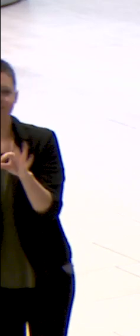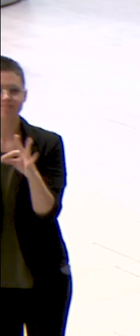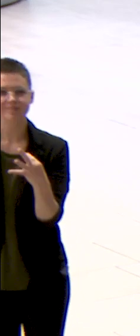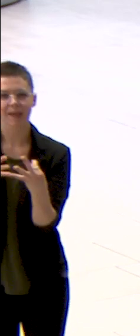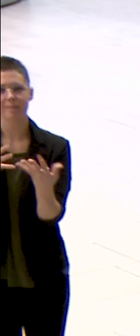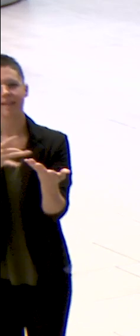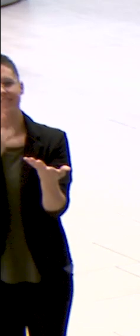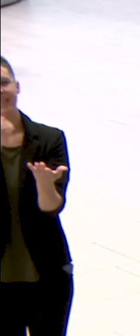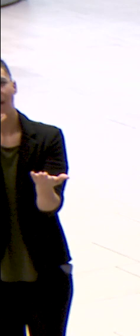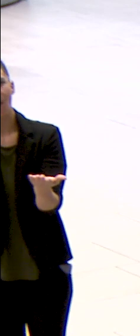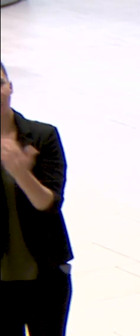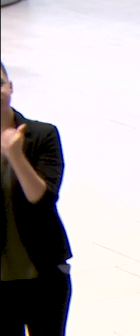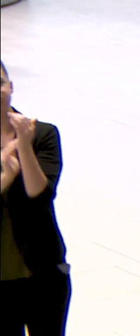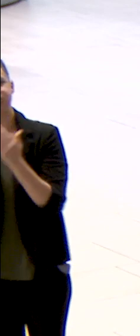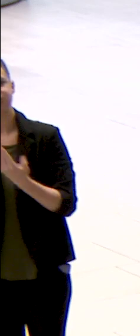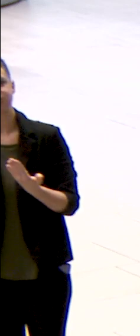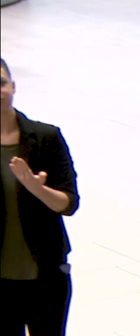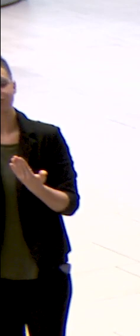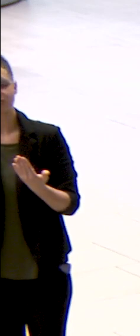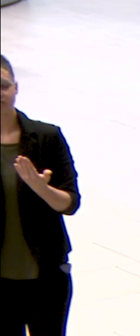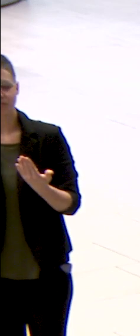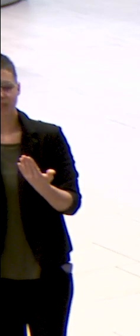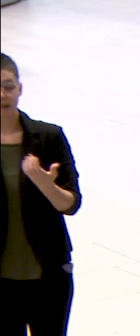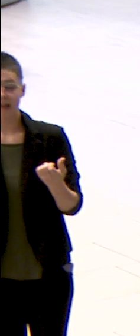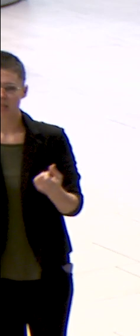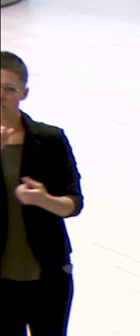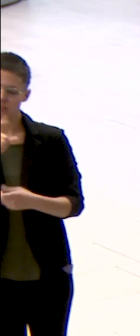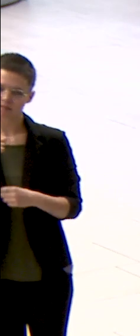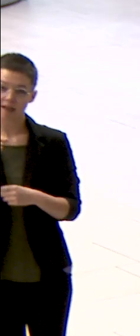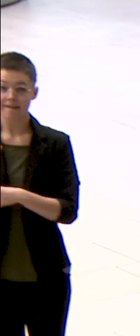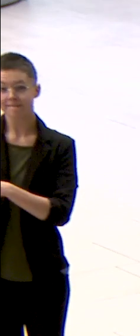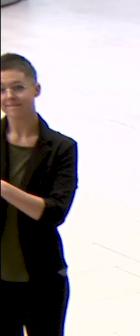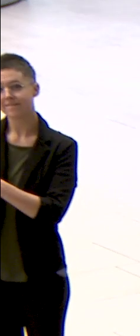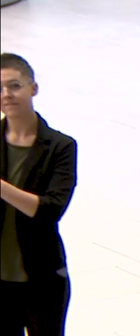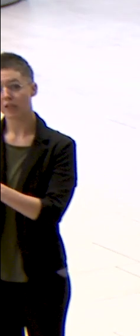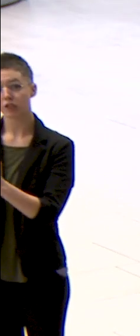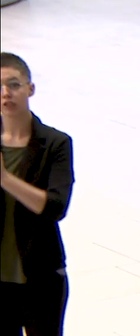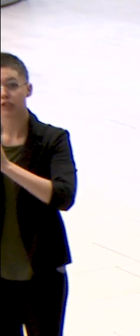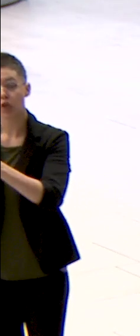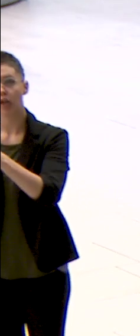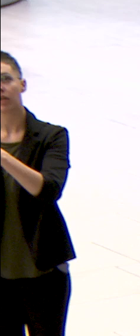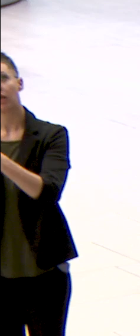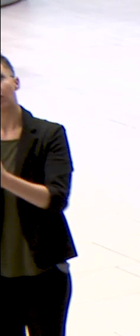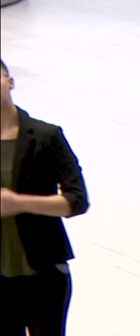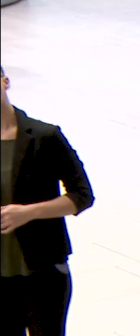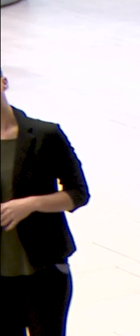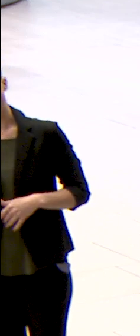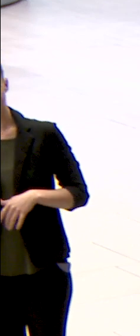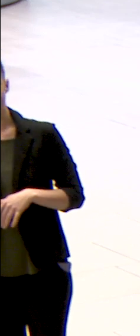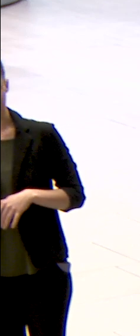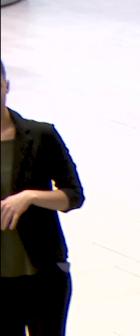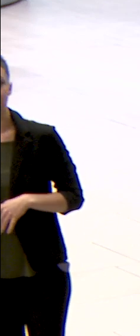it just feels like home. It's comforting. Fierce launched in 2017, and that is like our